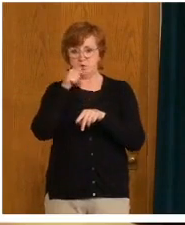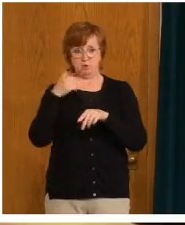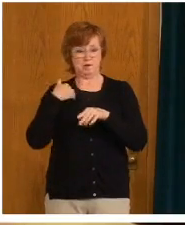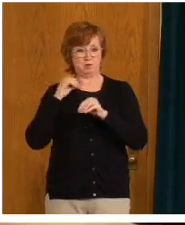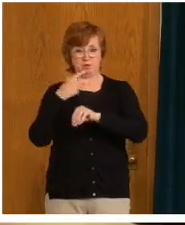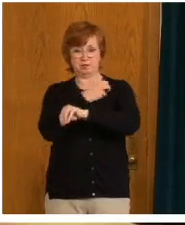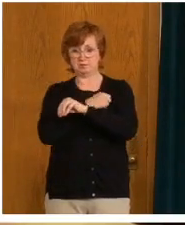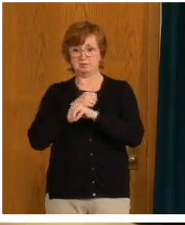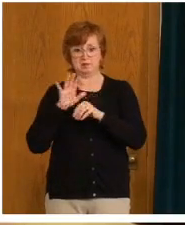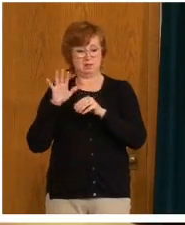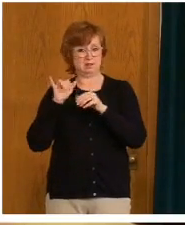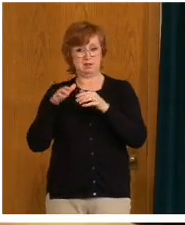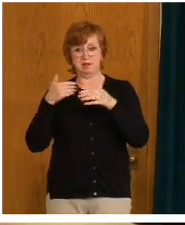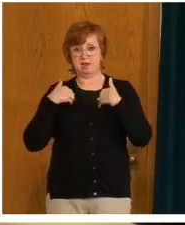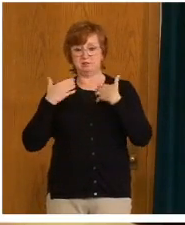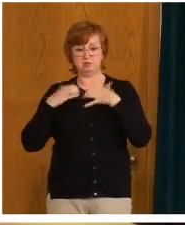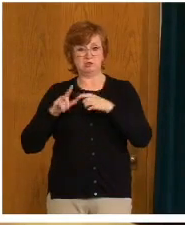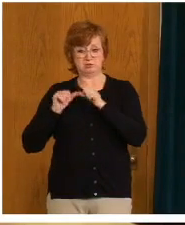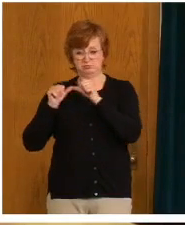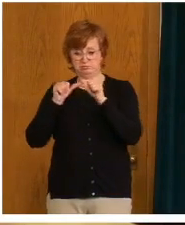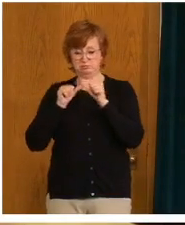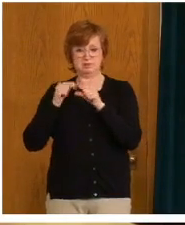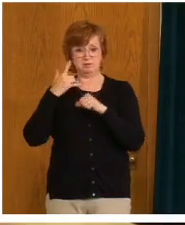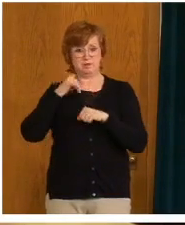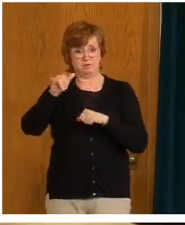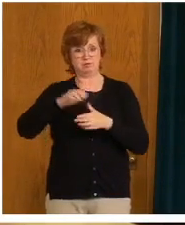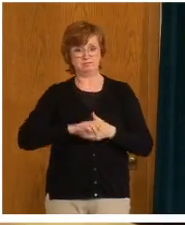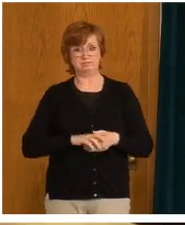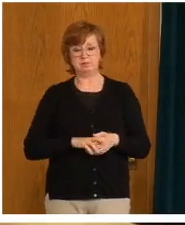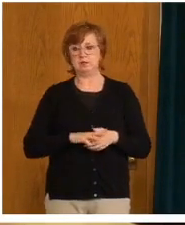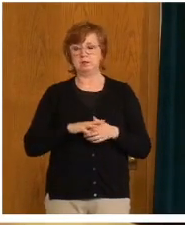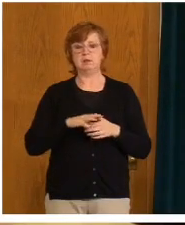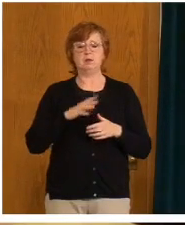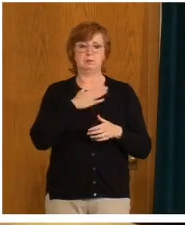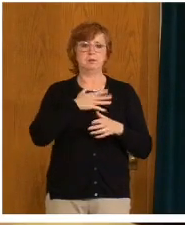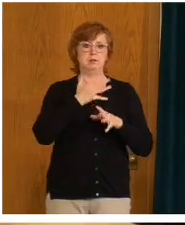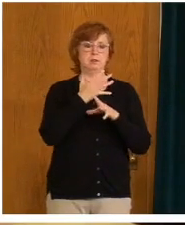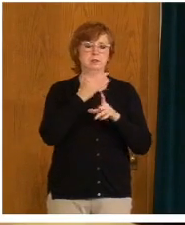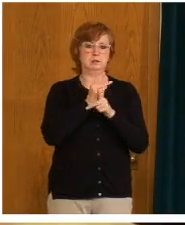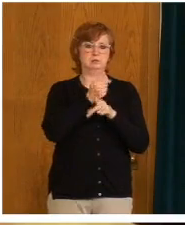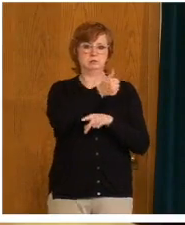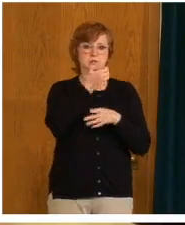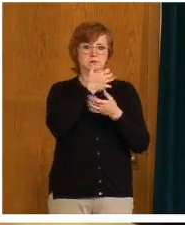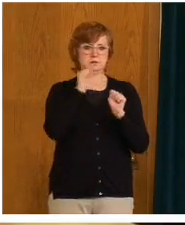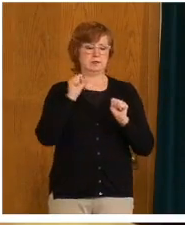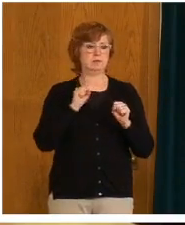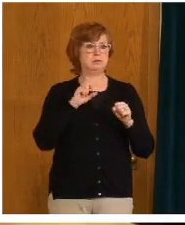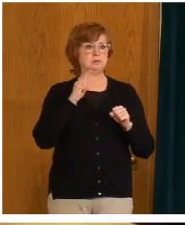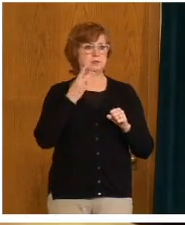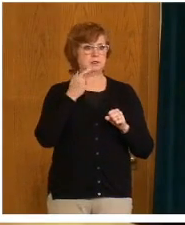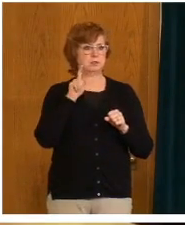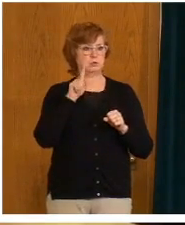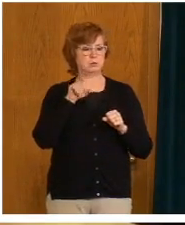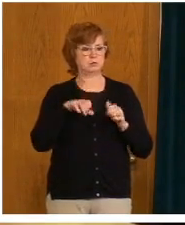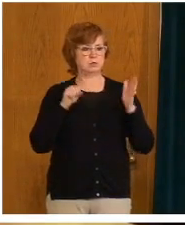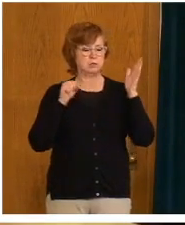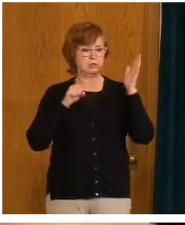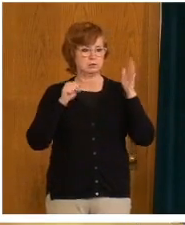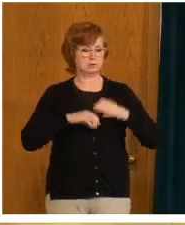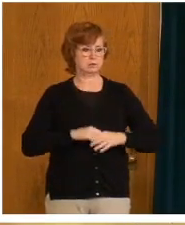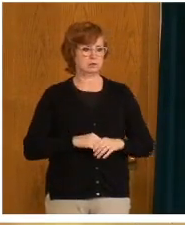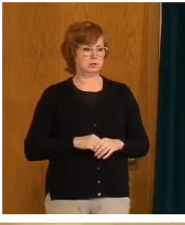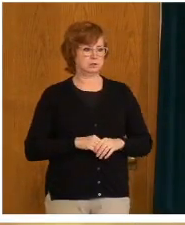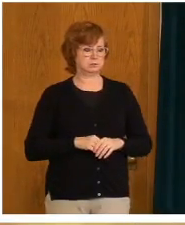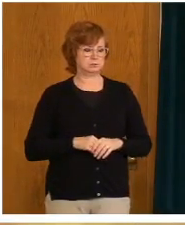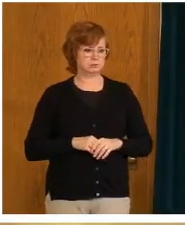to consider getting vaccinated to keep yourself safe. Follow up, Laura? Yes, and I guess, Premier Moe, that would